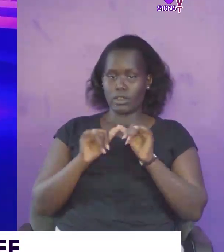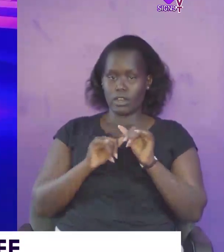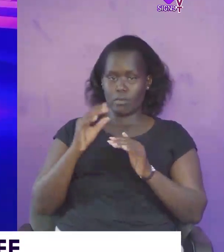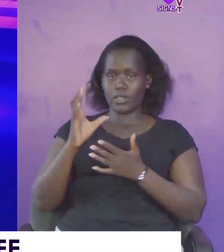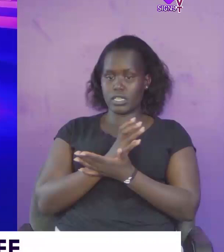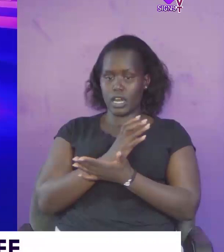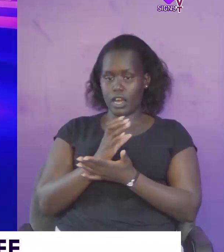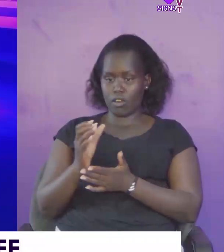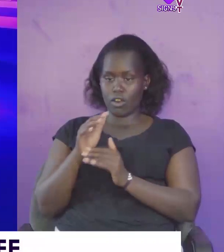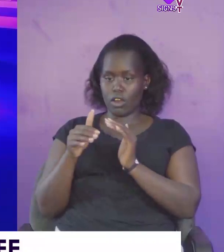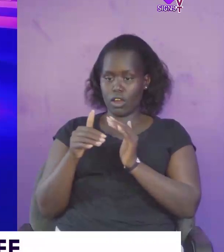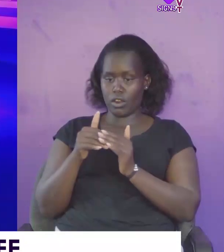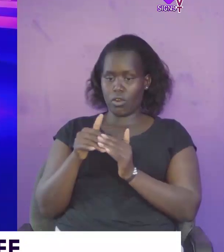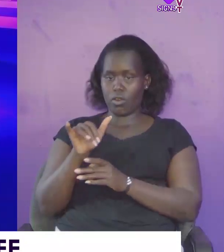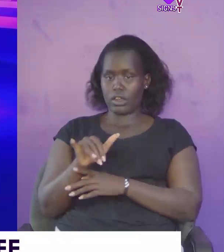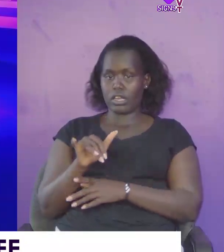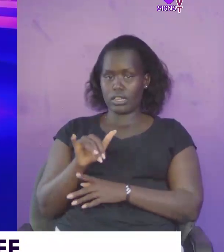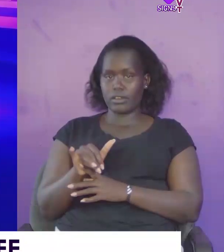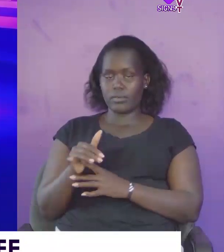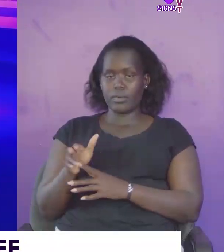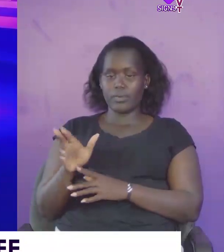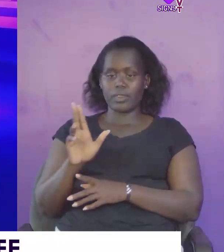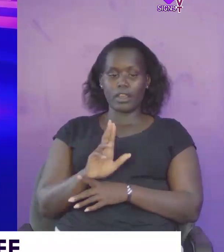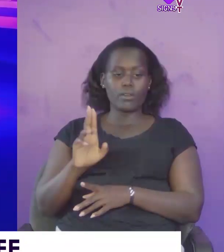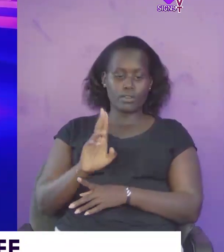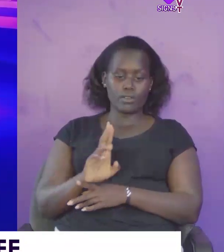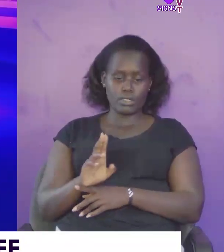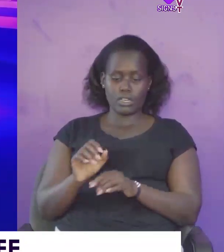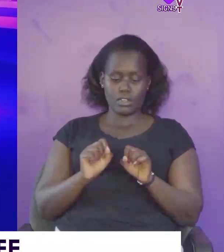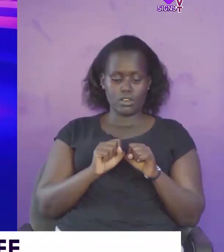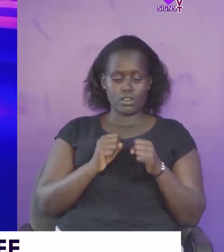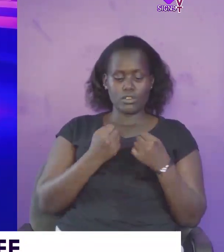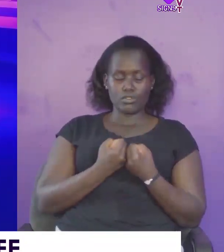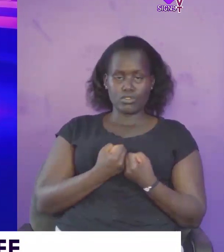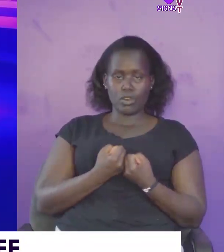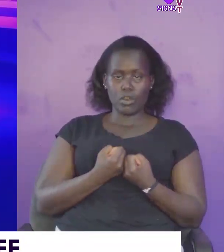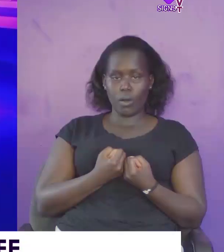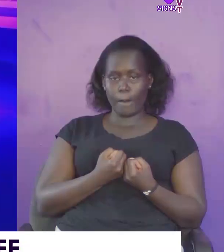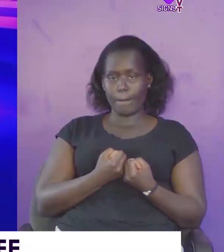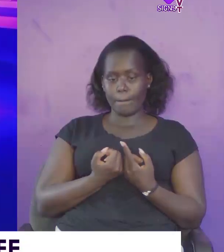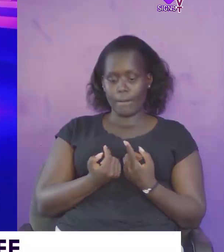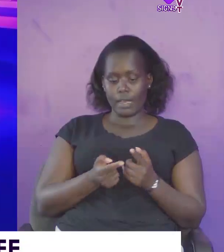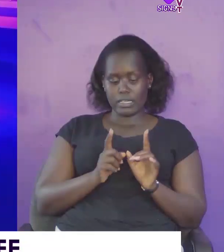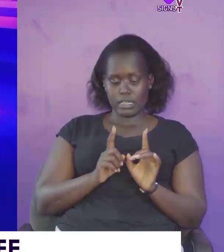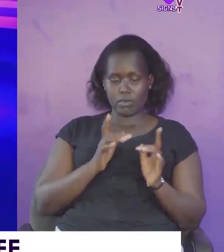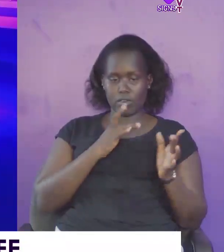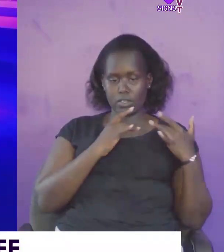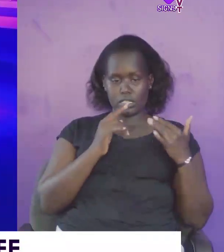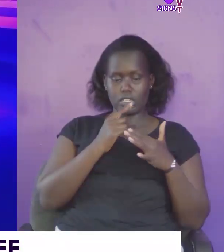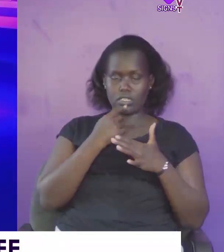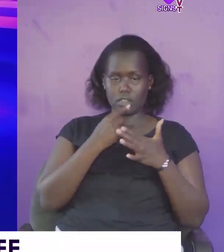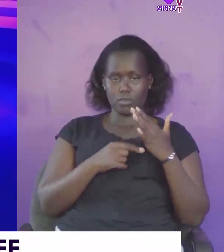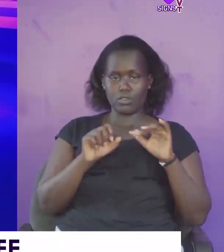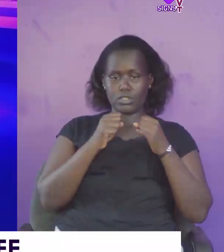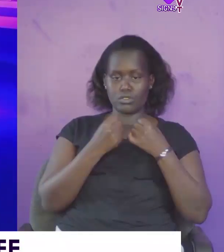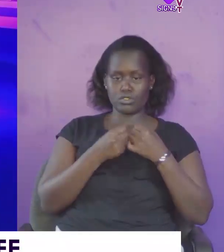these, these substances are social. They are like, we can consider them as social drugs.